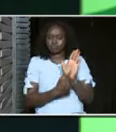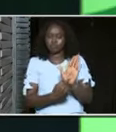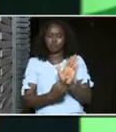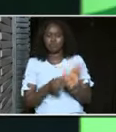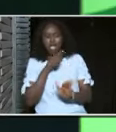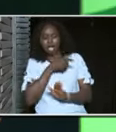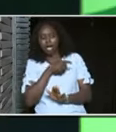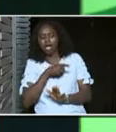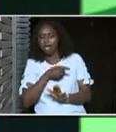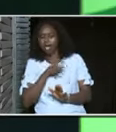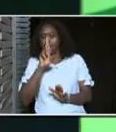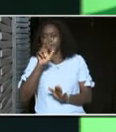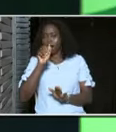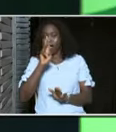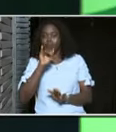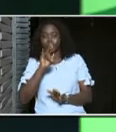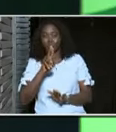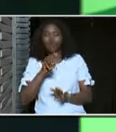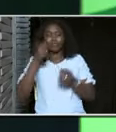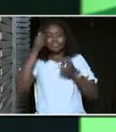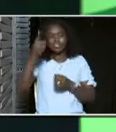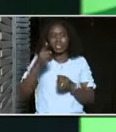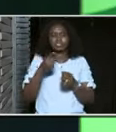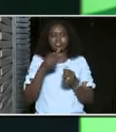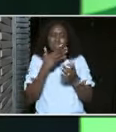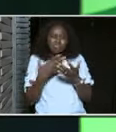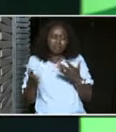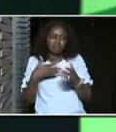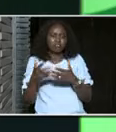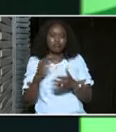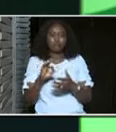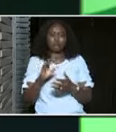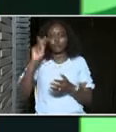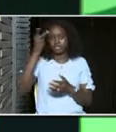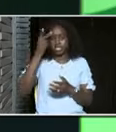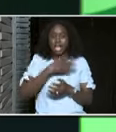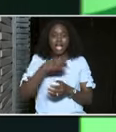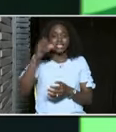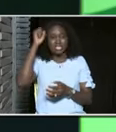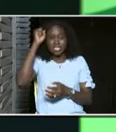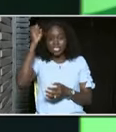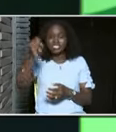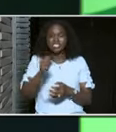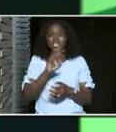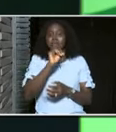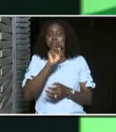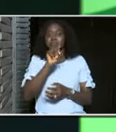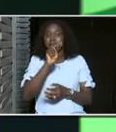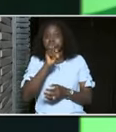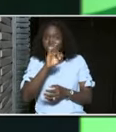the intricacies of politics. And then his manifesto is very interesting, even though